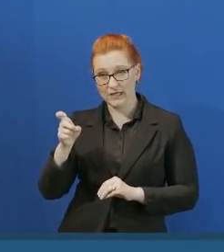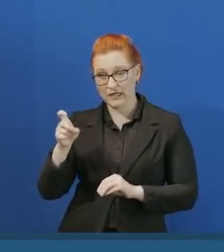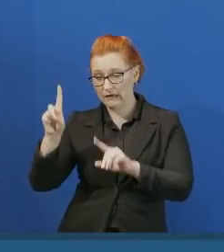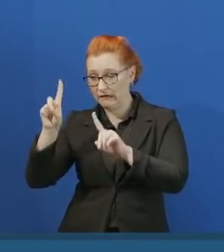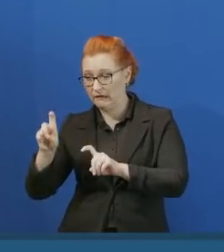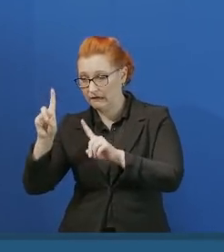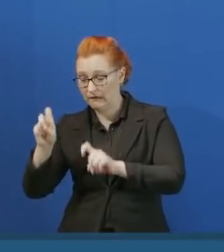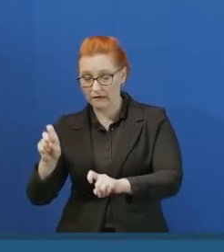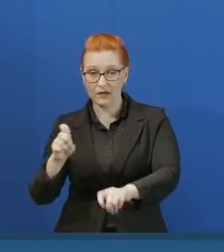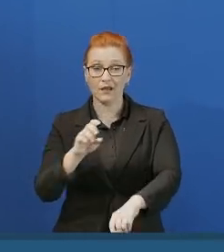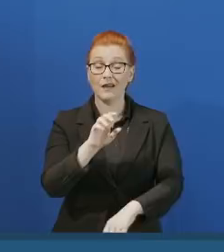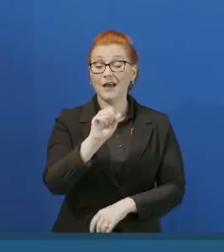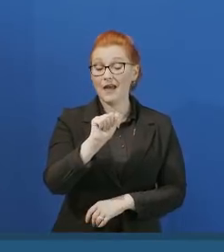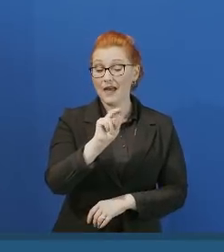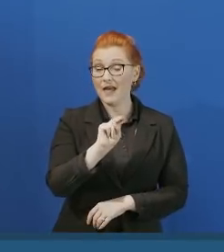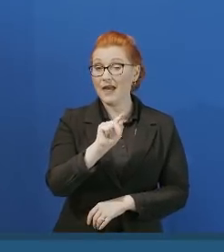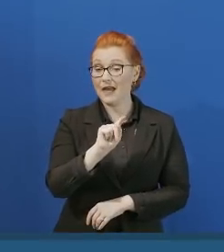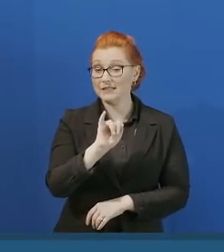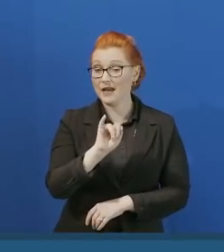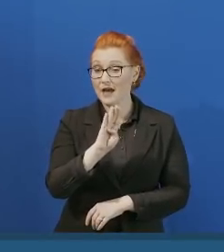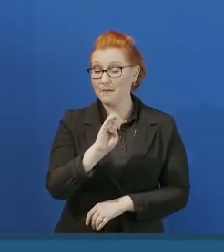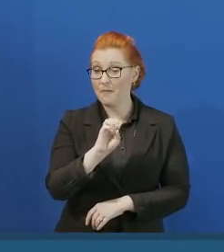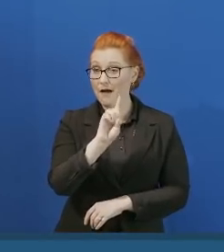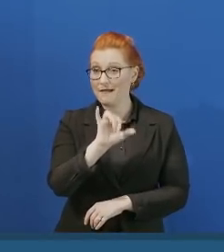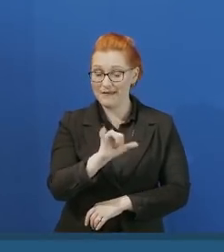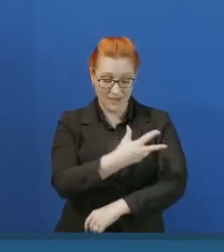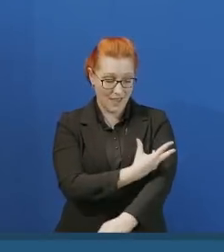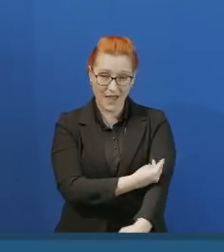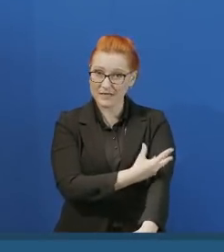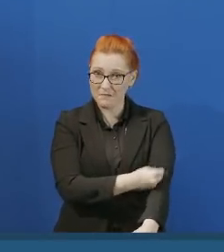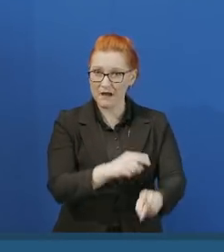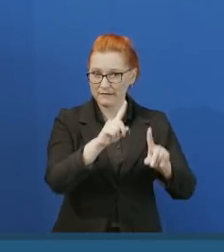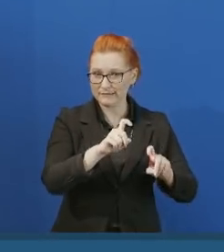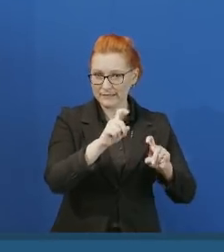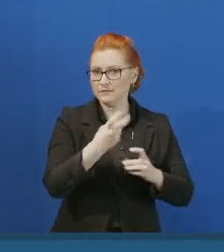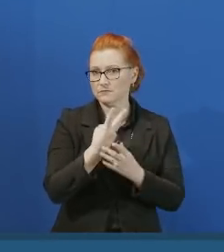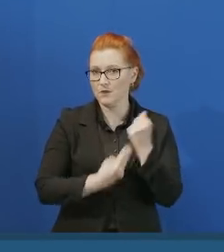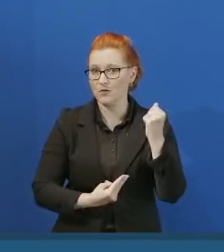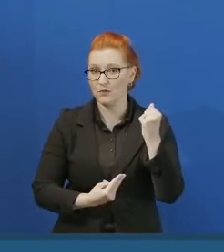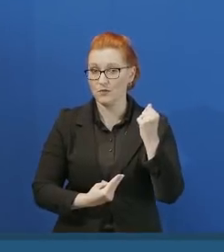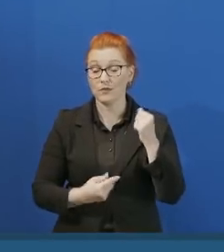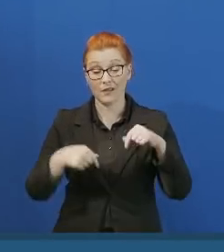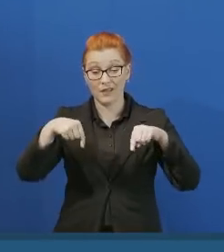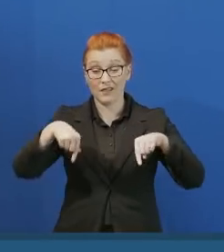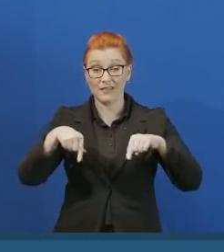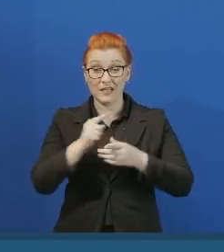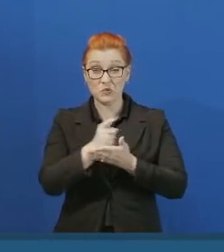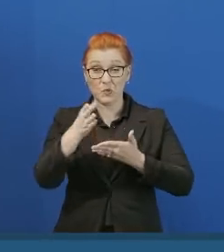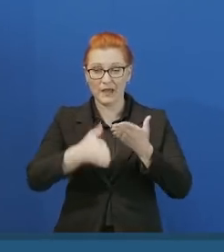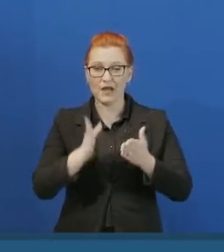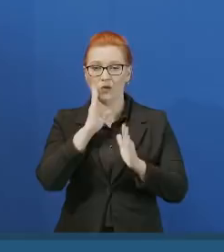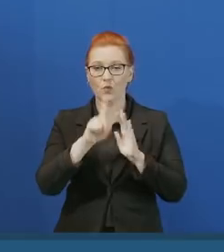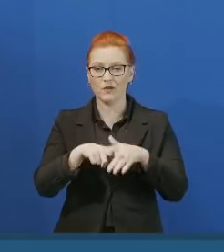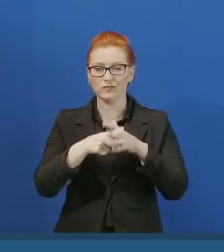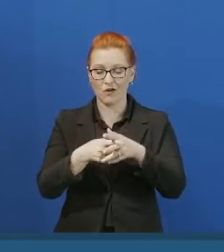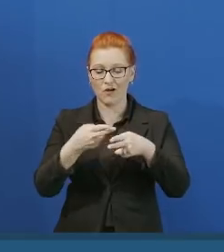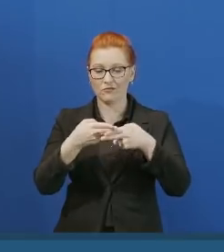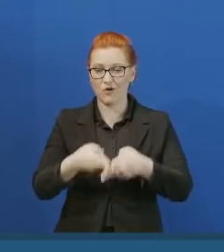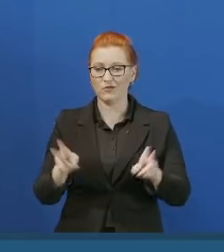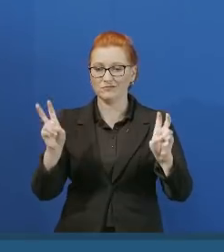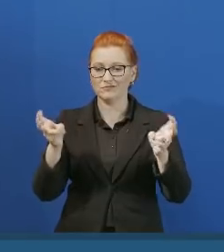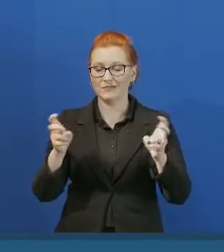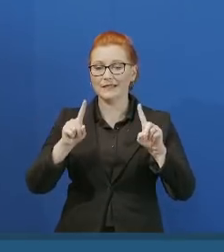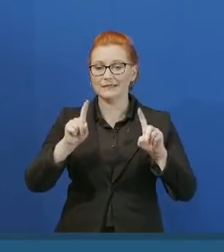testing. We're going to have a blitz this weekend in partnership with our community labs to rapidly increase